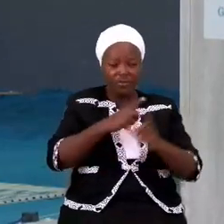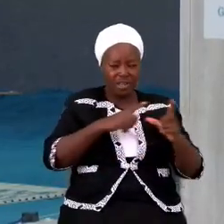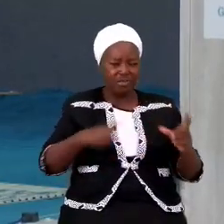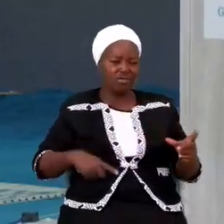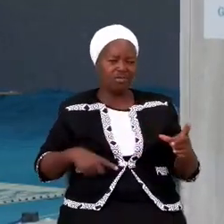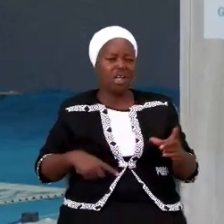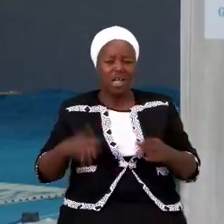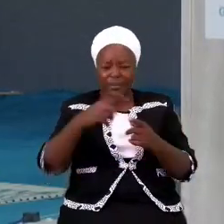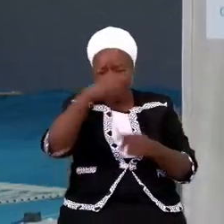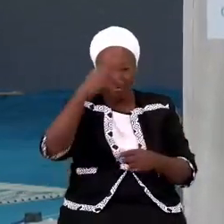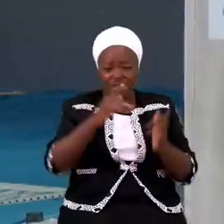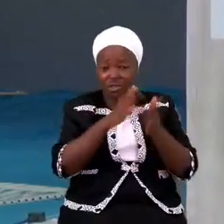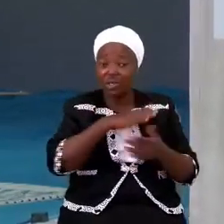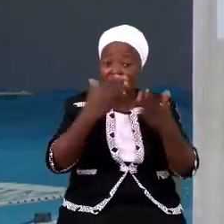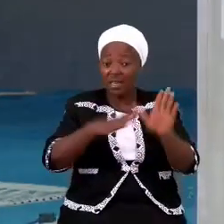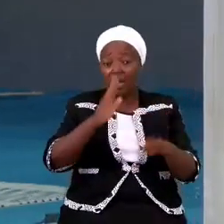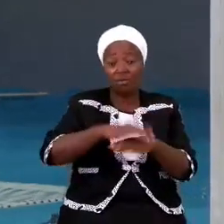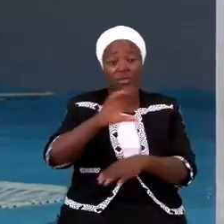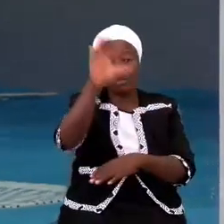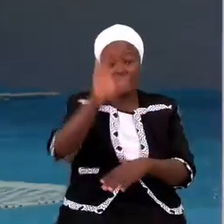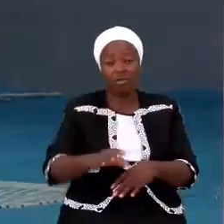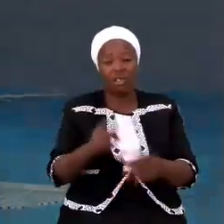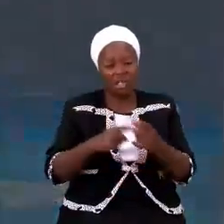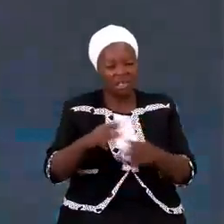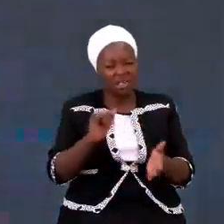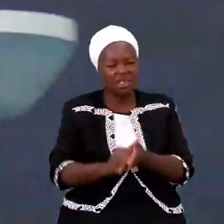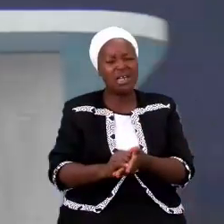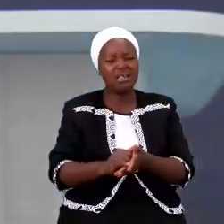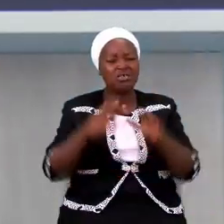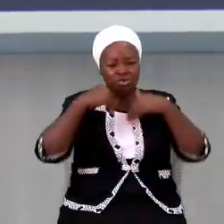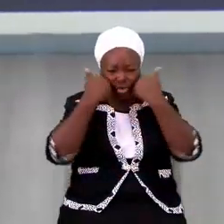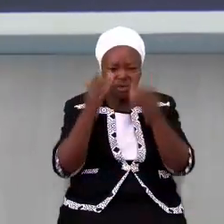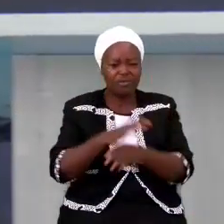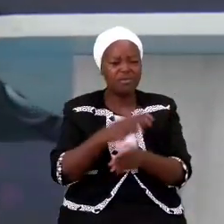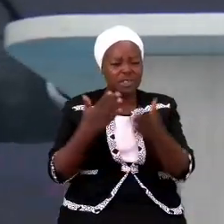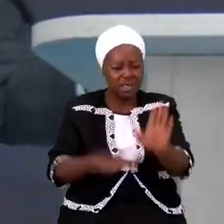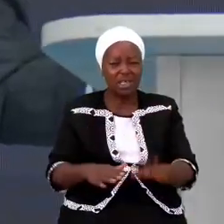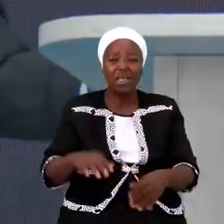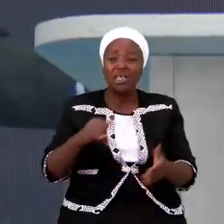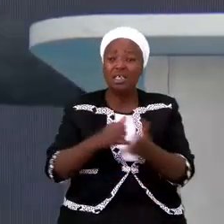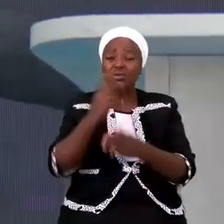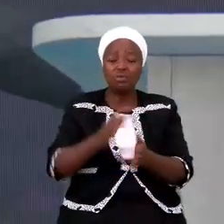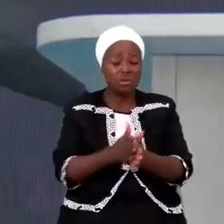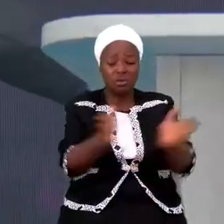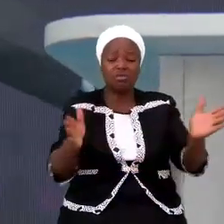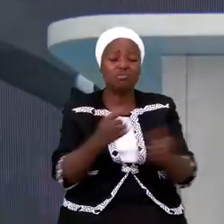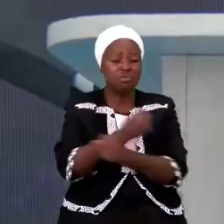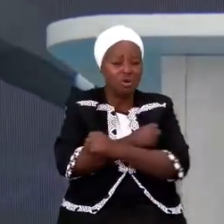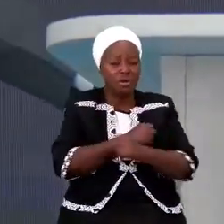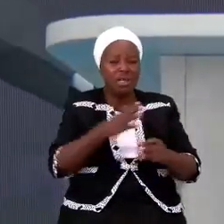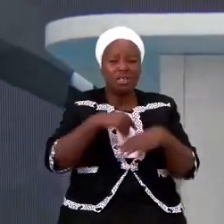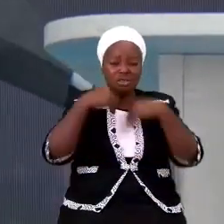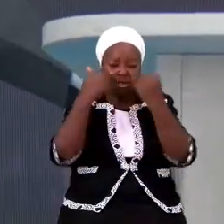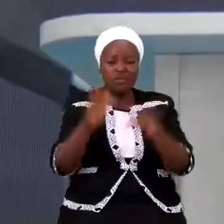an exposed love. A shameful Lord, a shameful death that he died. And if he did not